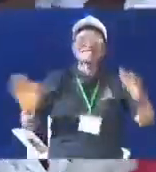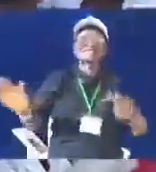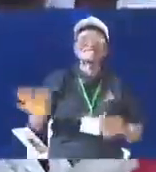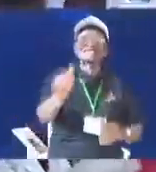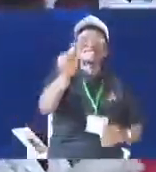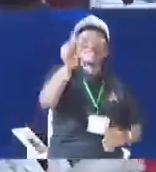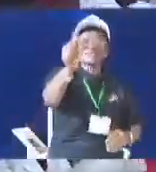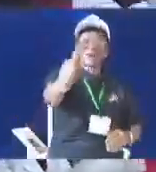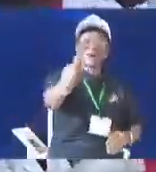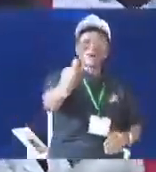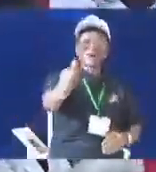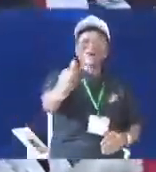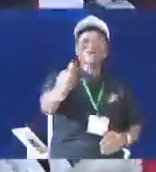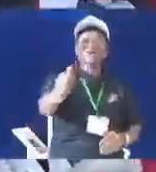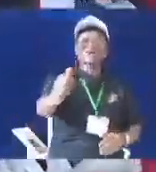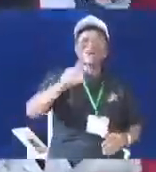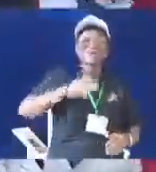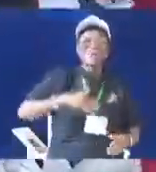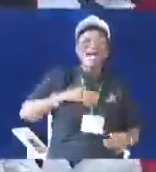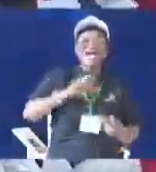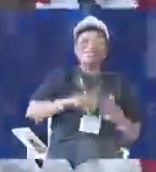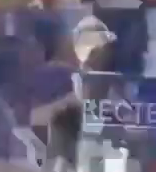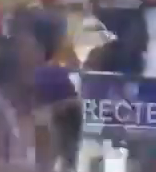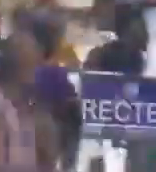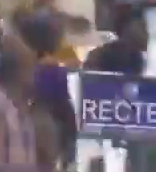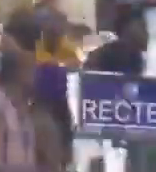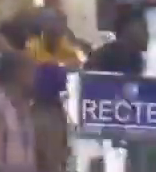Thank you, Father.